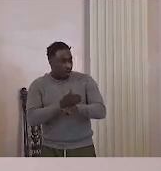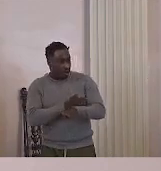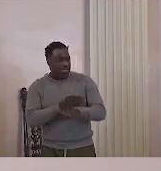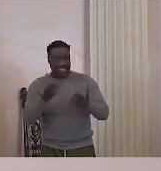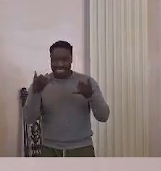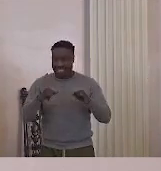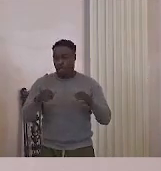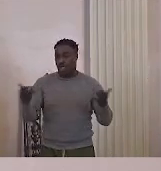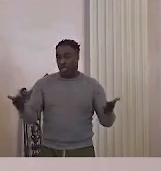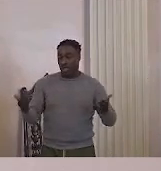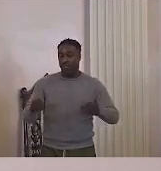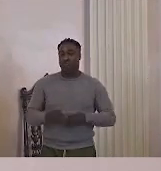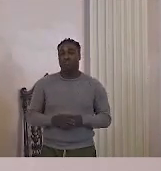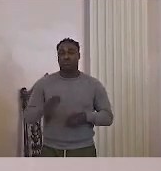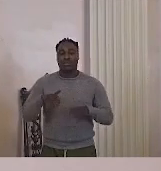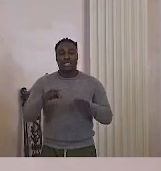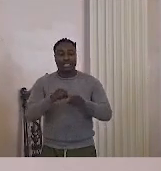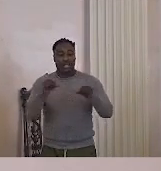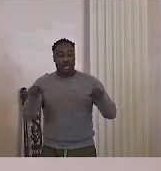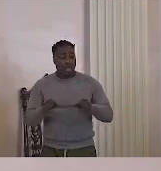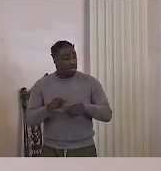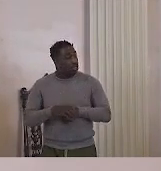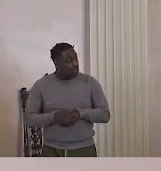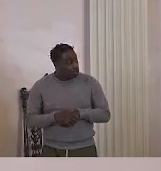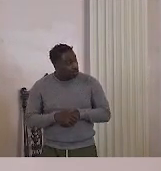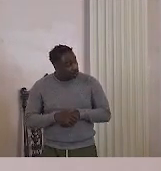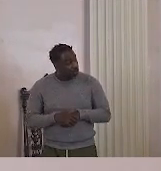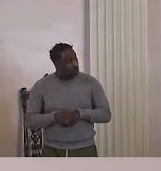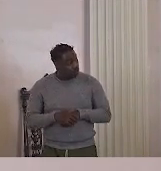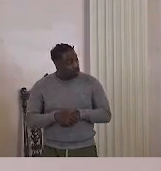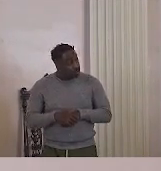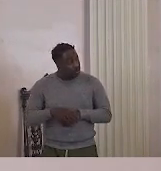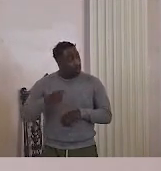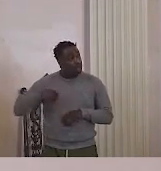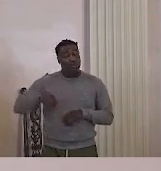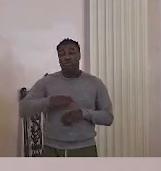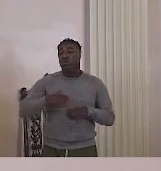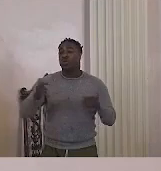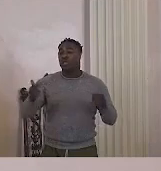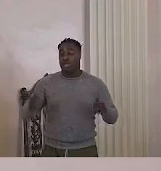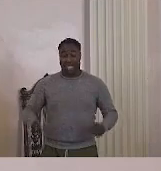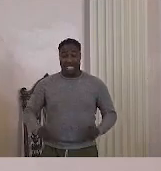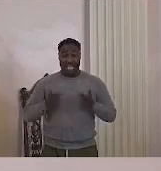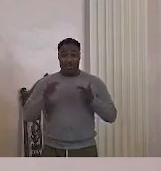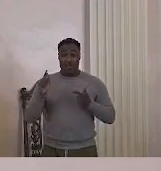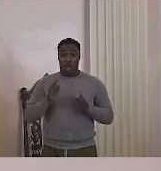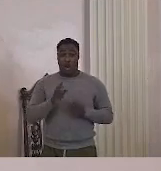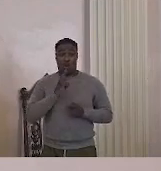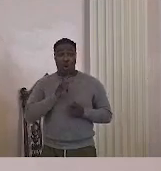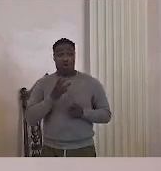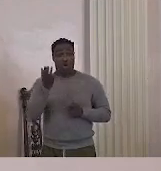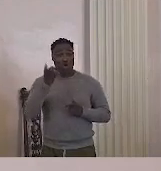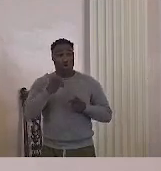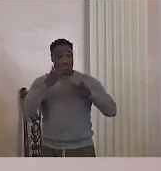And in this region, we reside precisely where the waters flow, and yet we still